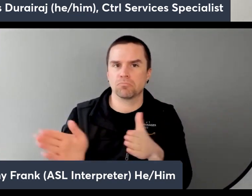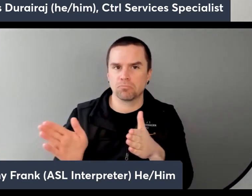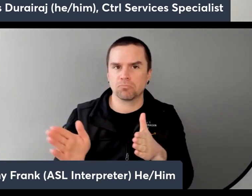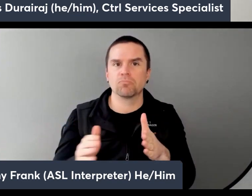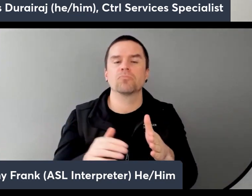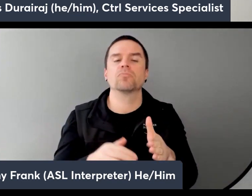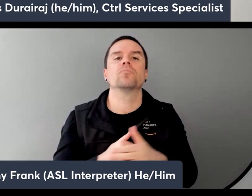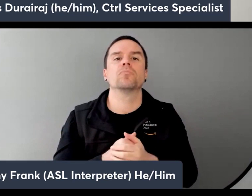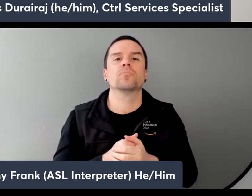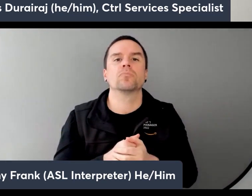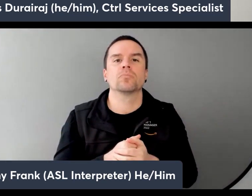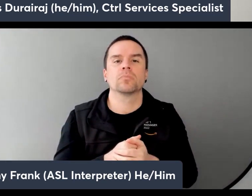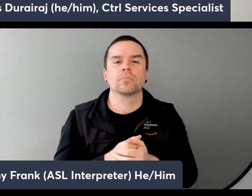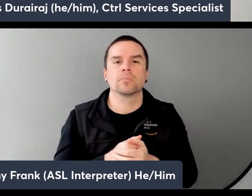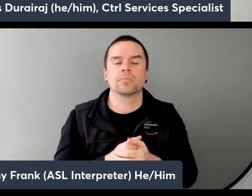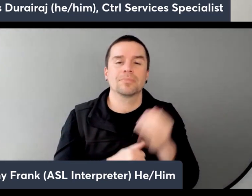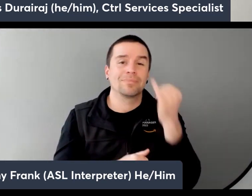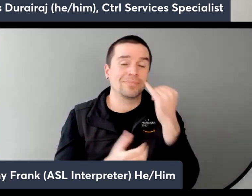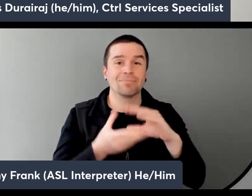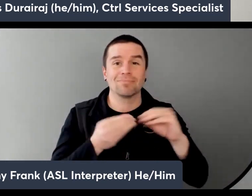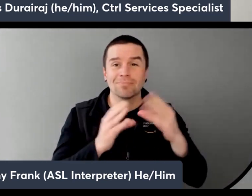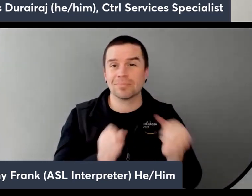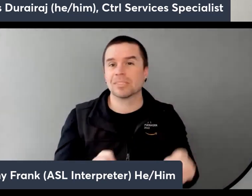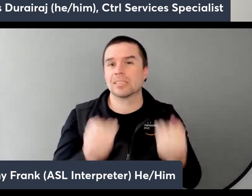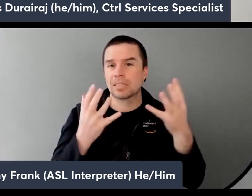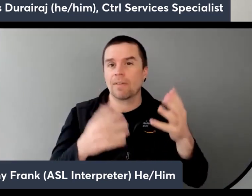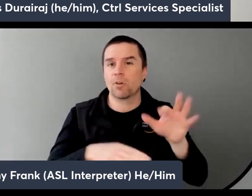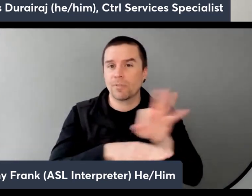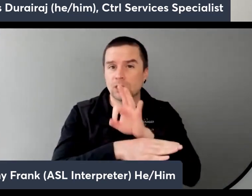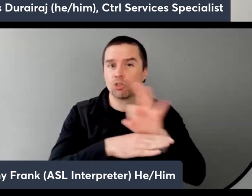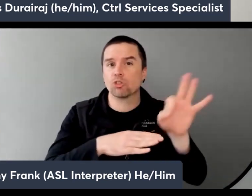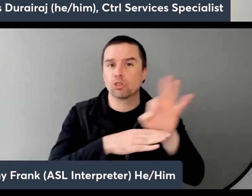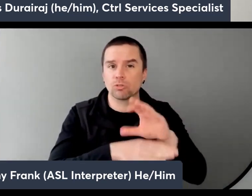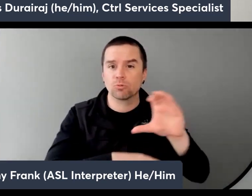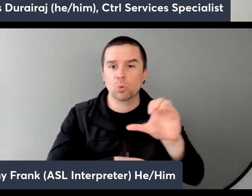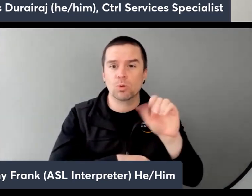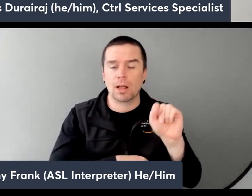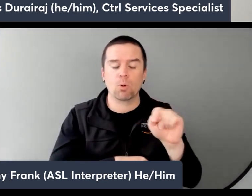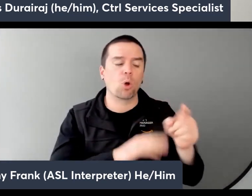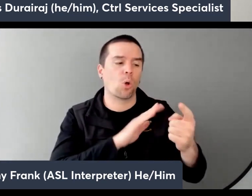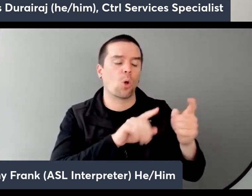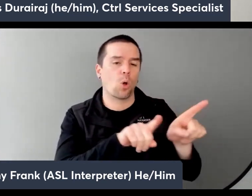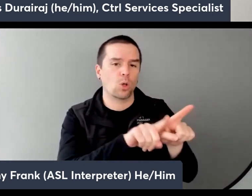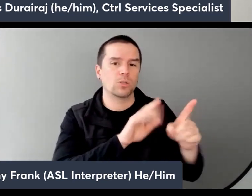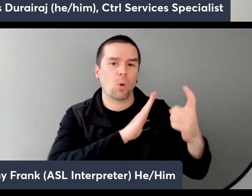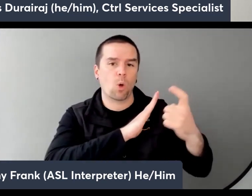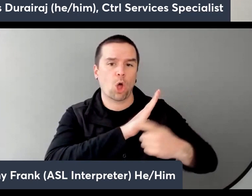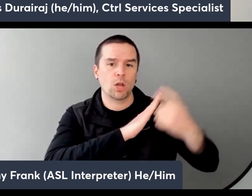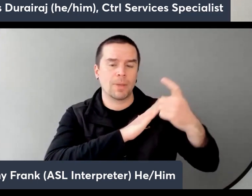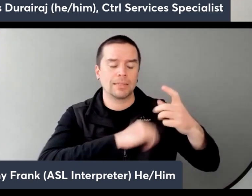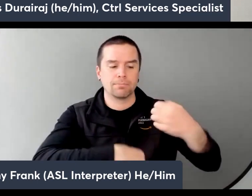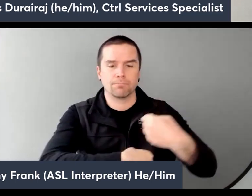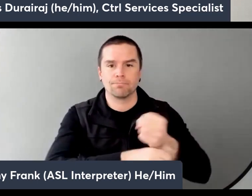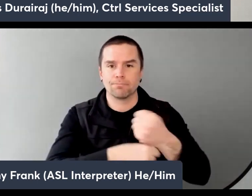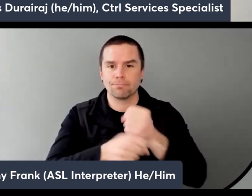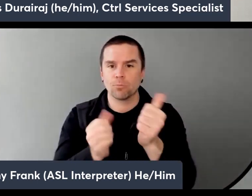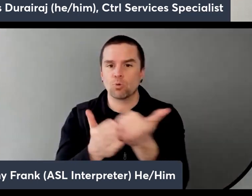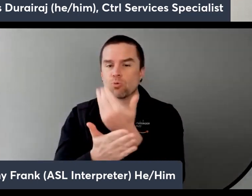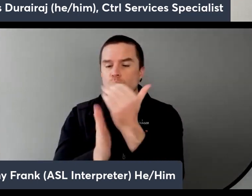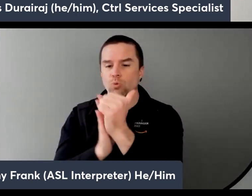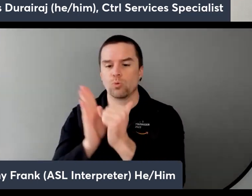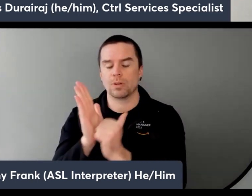I were to mention some notable features of Control Tower, it also automates creation of new accounts with built-in